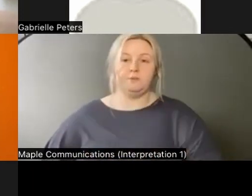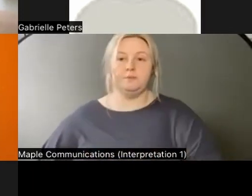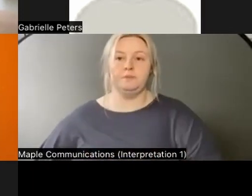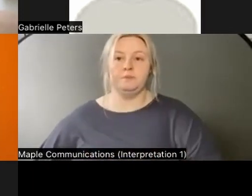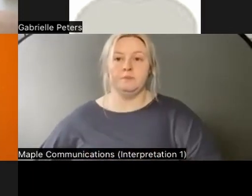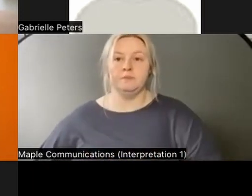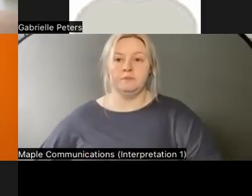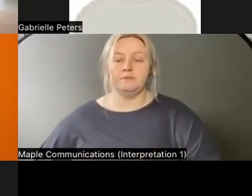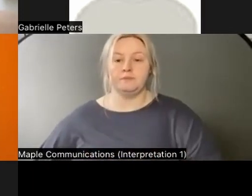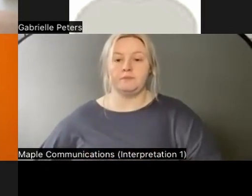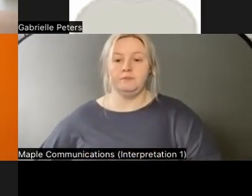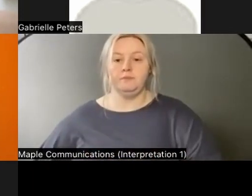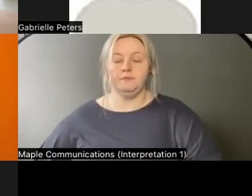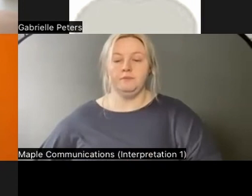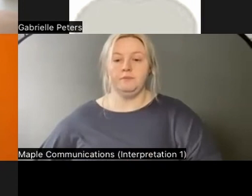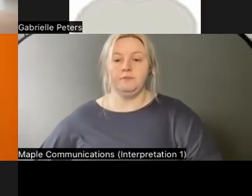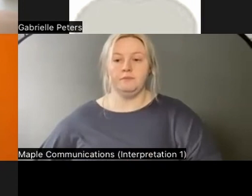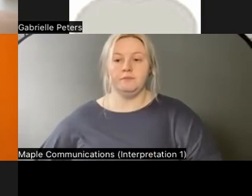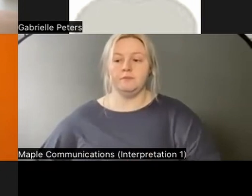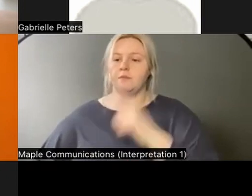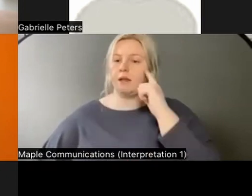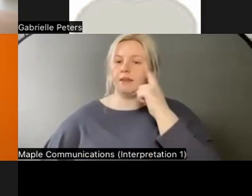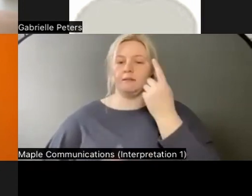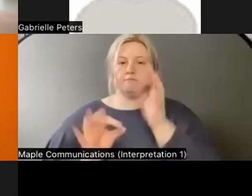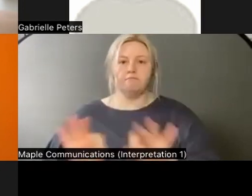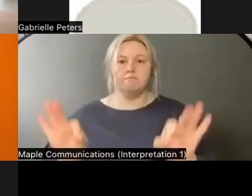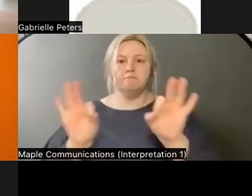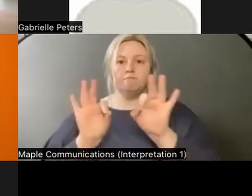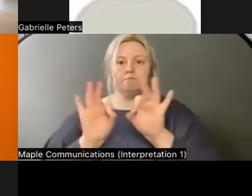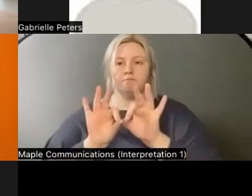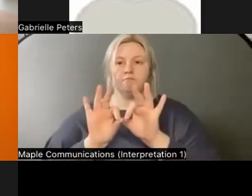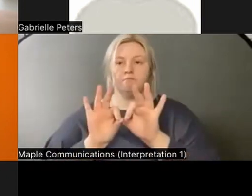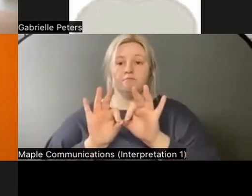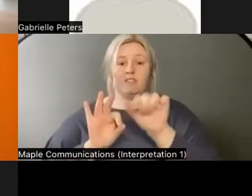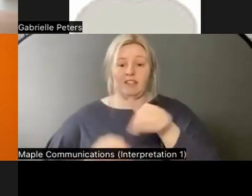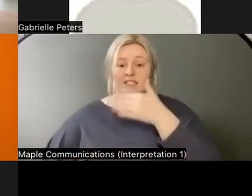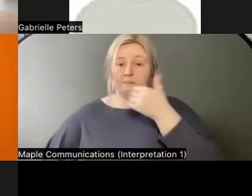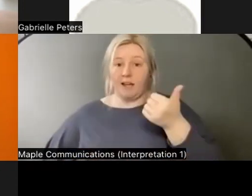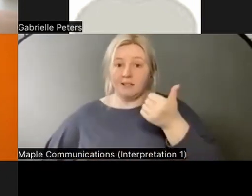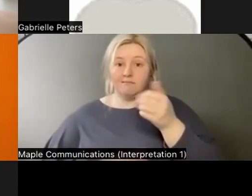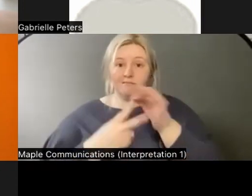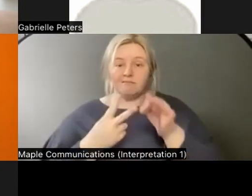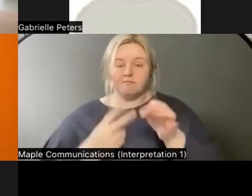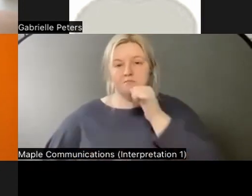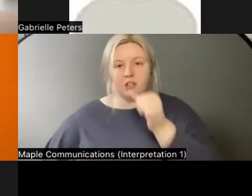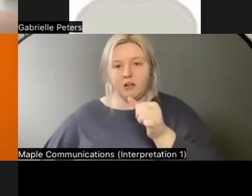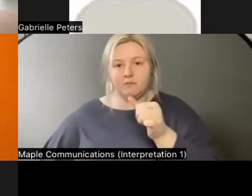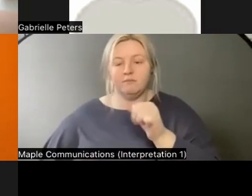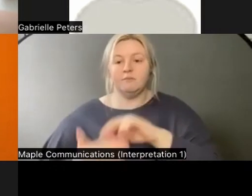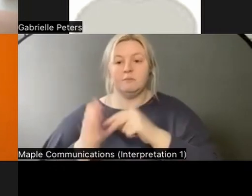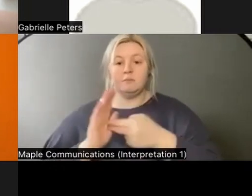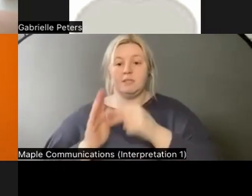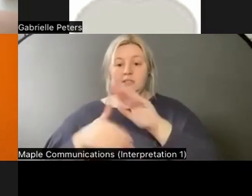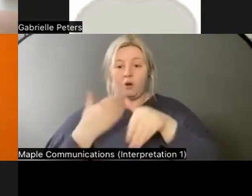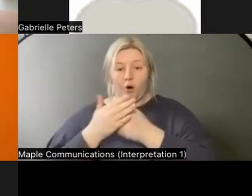Yeah, I think it's important that we acknowledge that, you know, it's not ideal that we can't have everyone in the room with us, and the